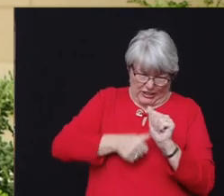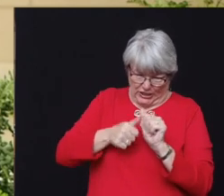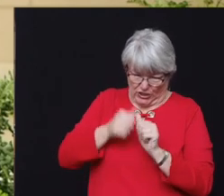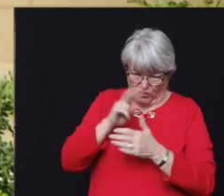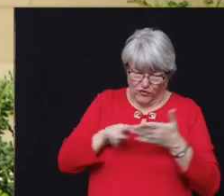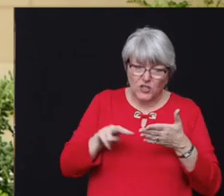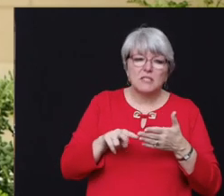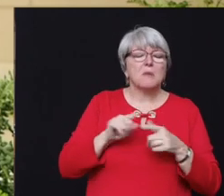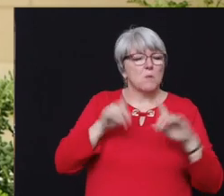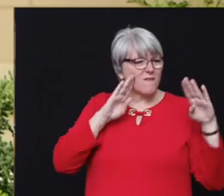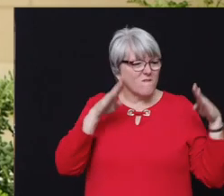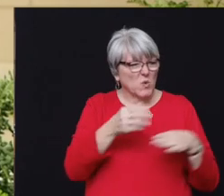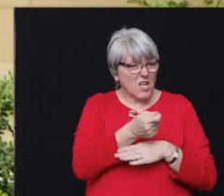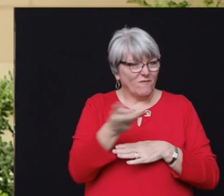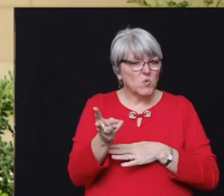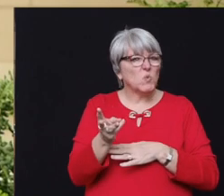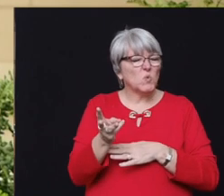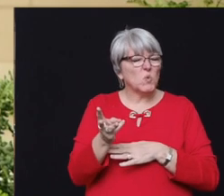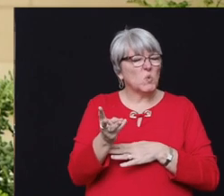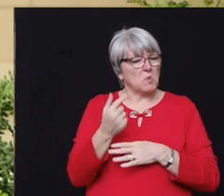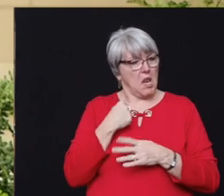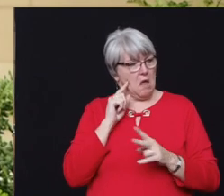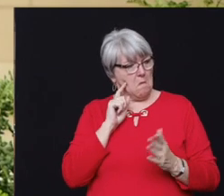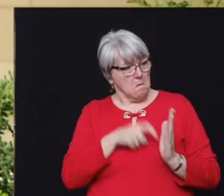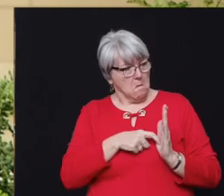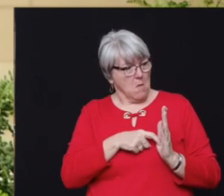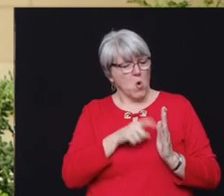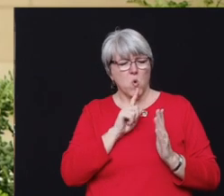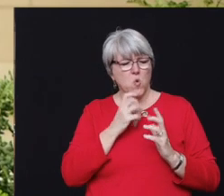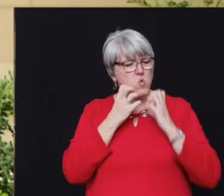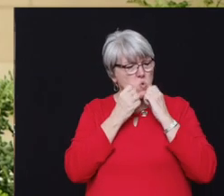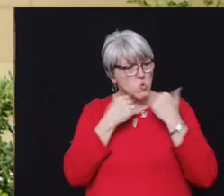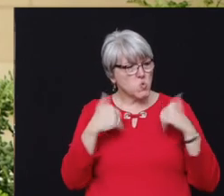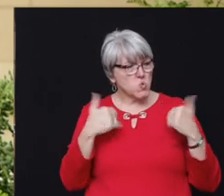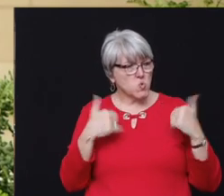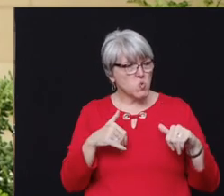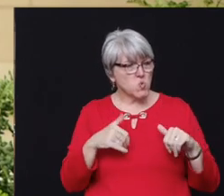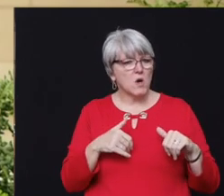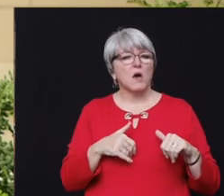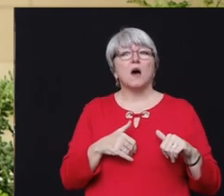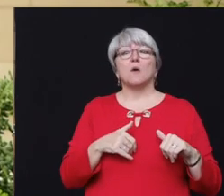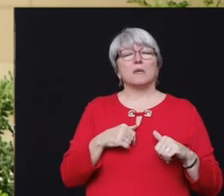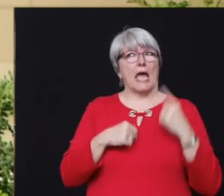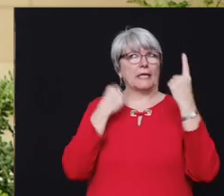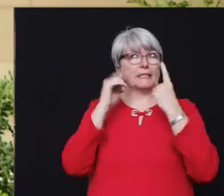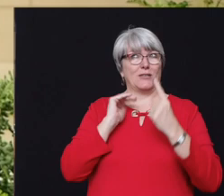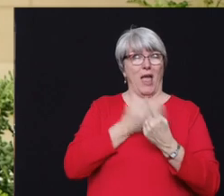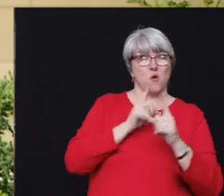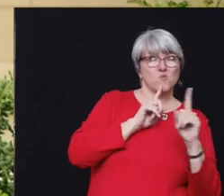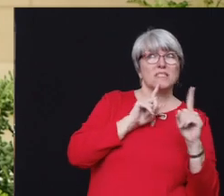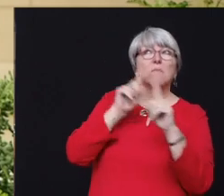want to focus on a handful that I find especially meaningful when I consider our